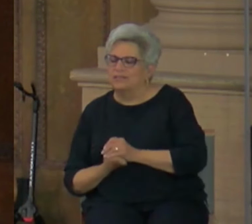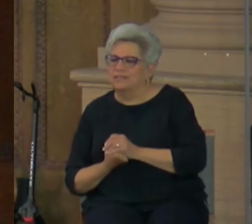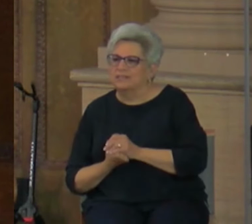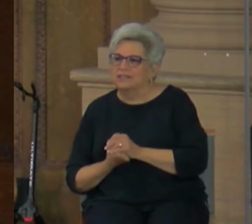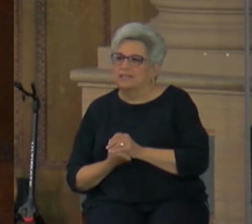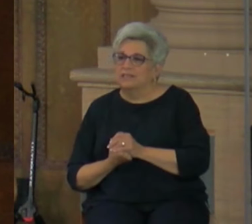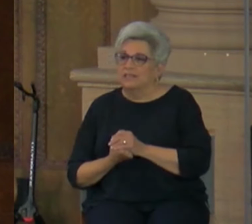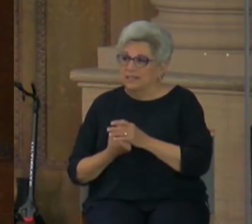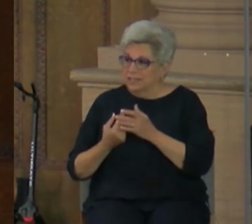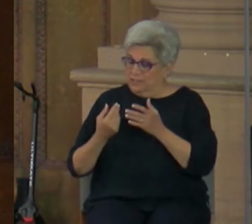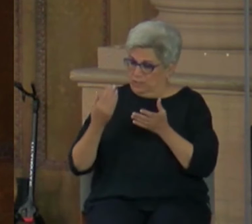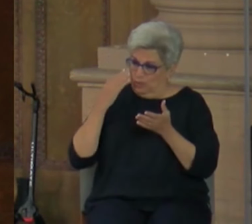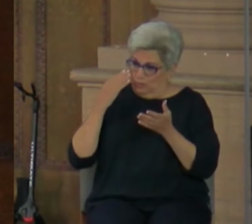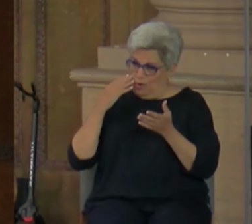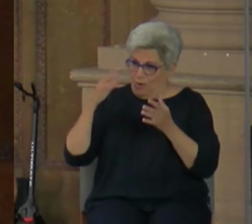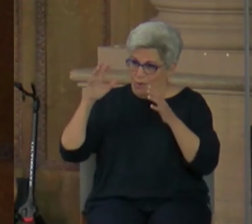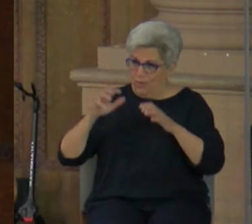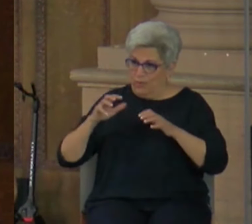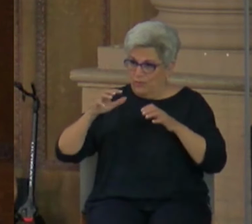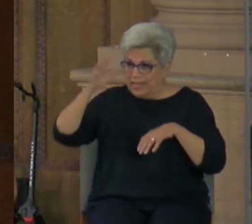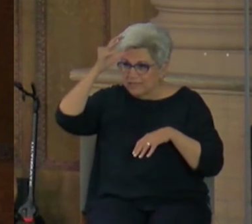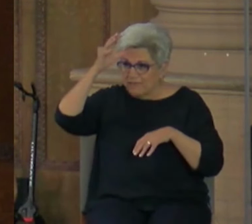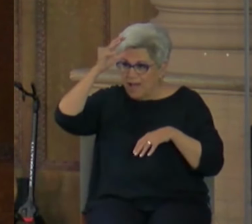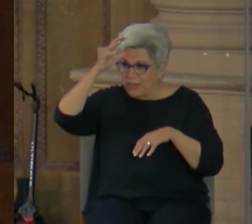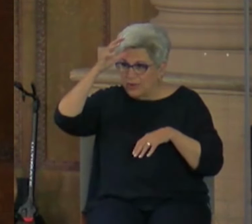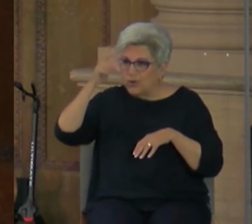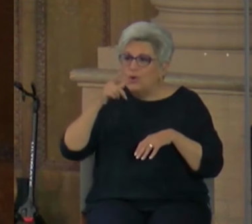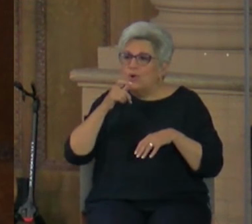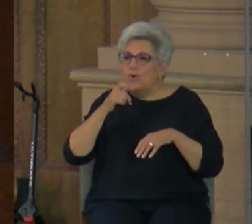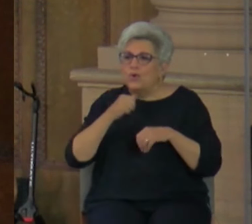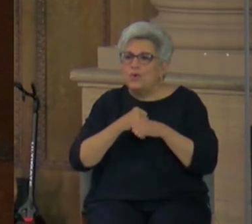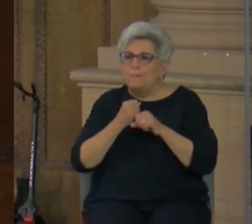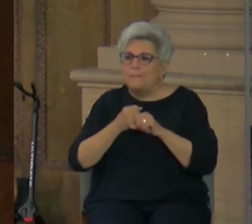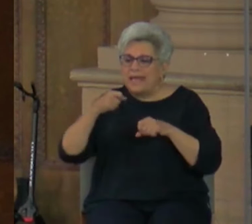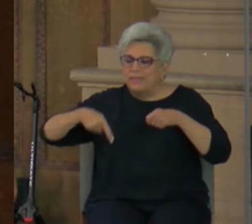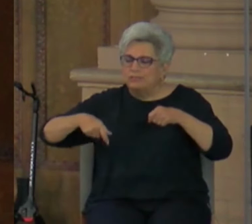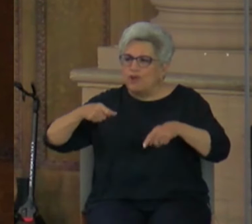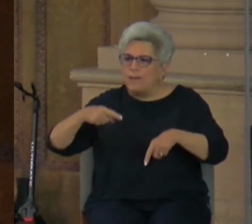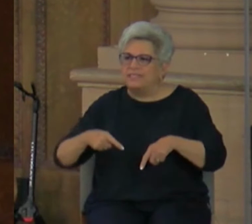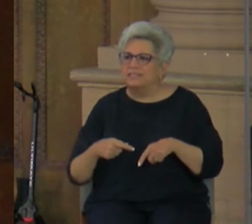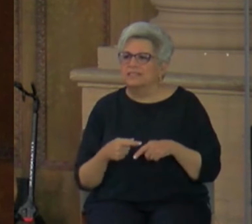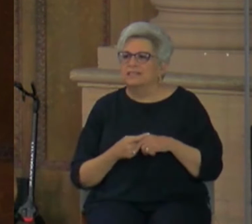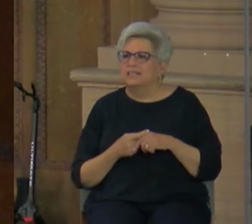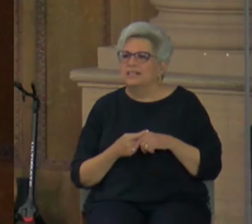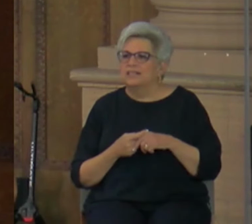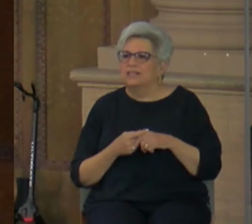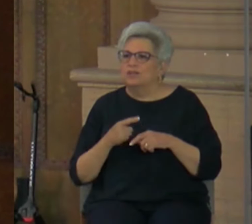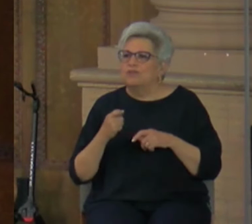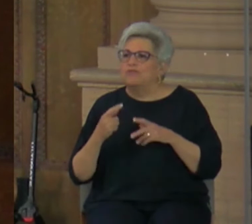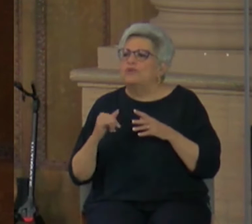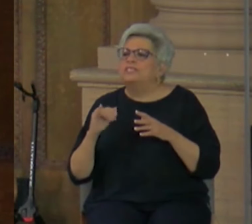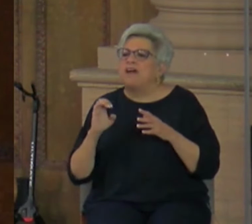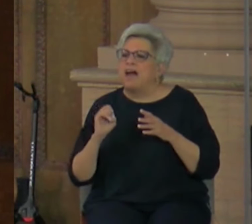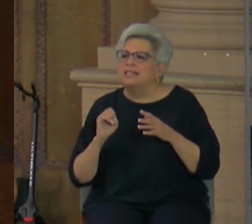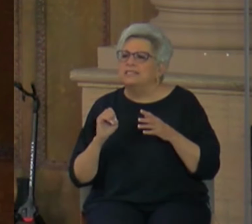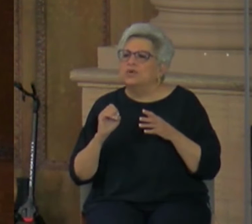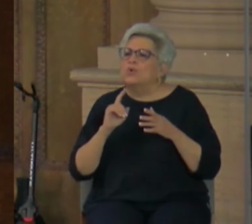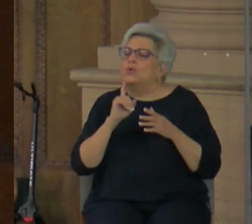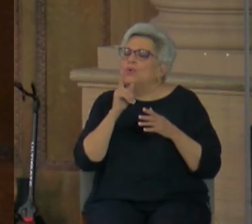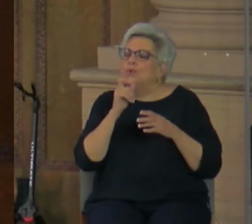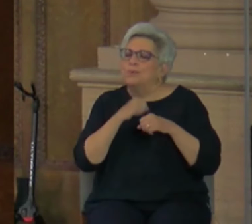rain a father? Or who has begotten the drops of dew? From whose womb did the ice come forth? And who has given birth to the frost of